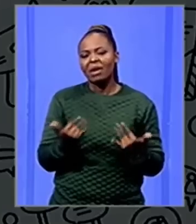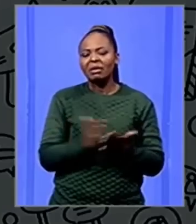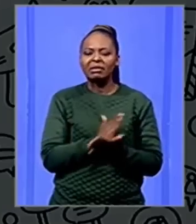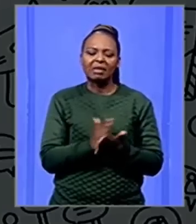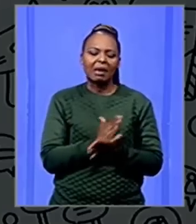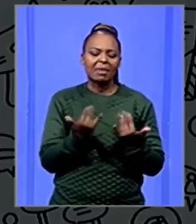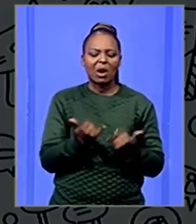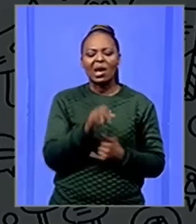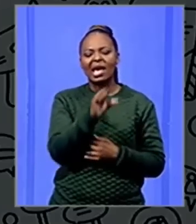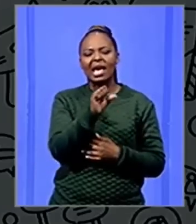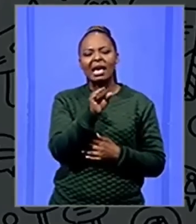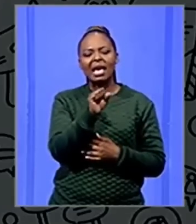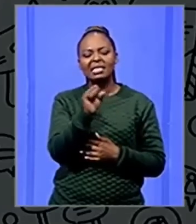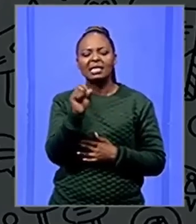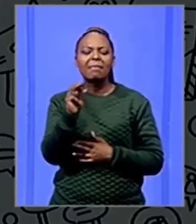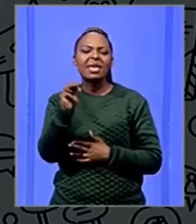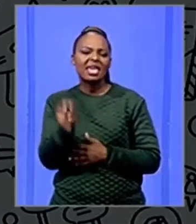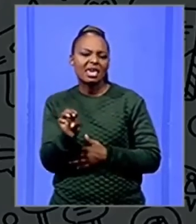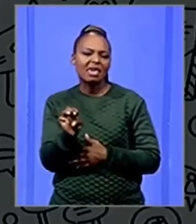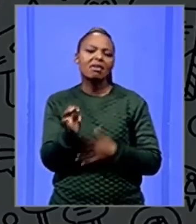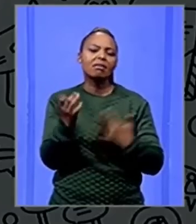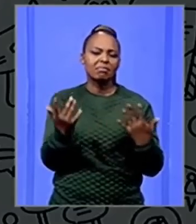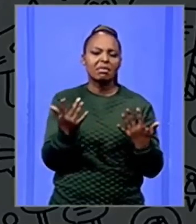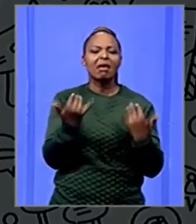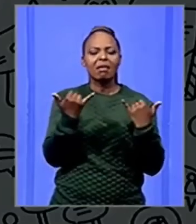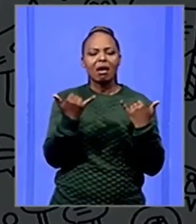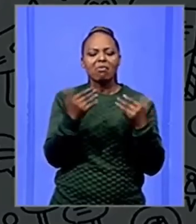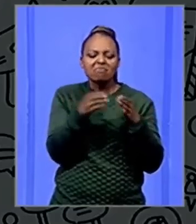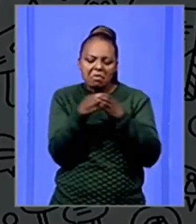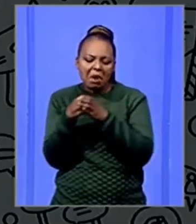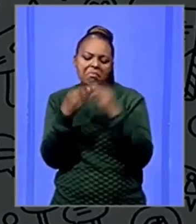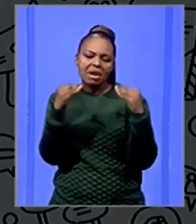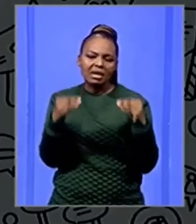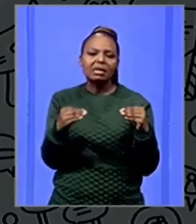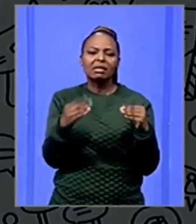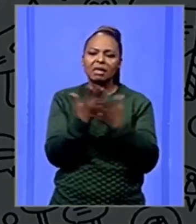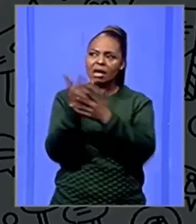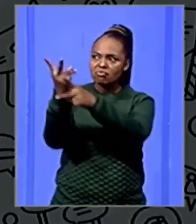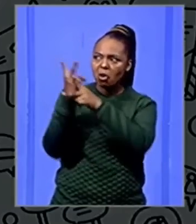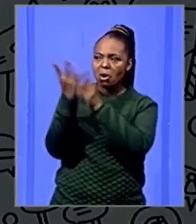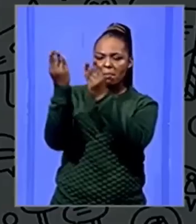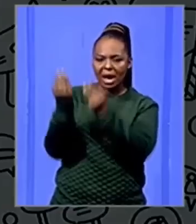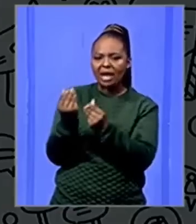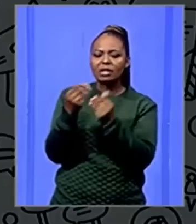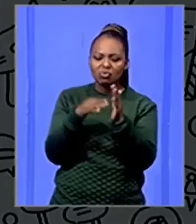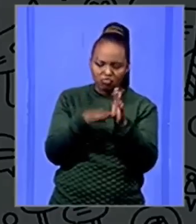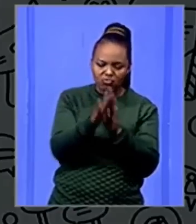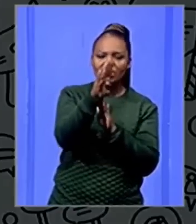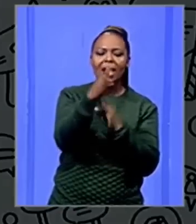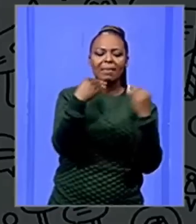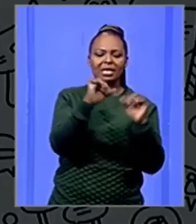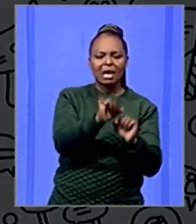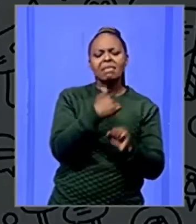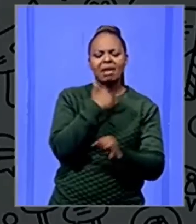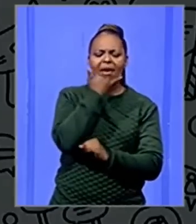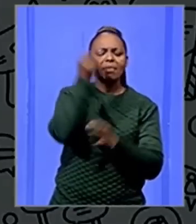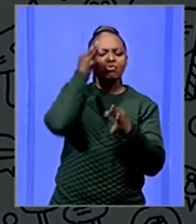adima ditšhelete ba kgona go tsosolosa dikgwebopotlana tsa bona. Nna tshwetso e itumeletse